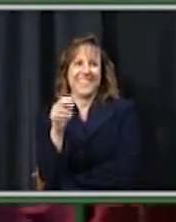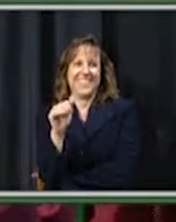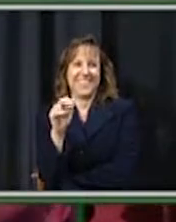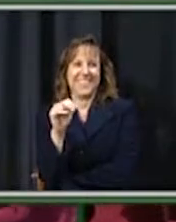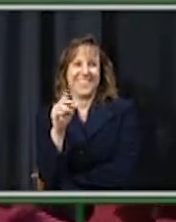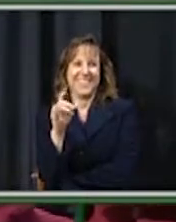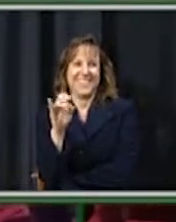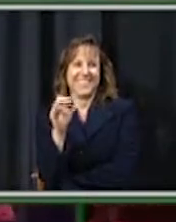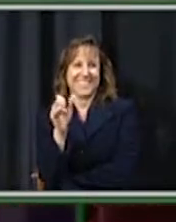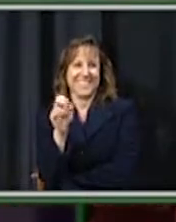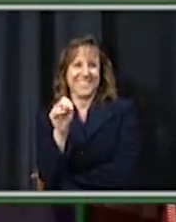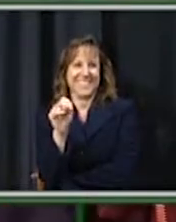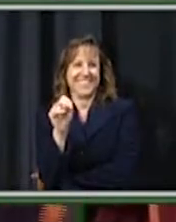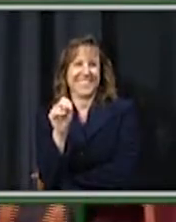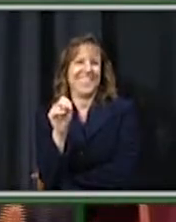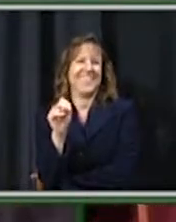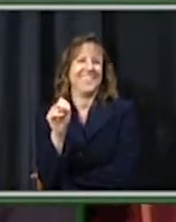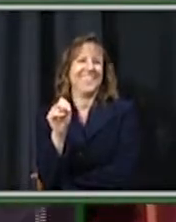Julie Rose.